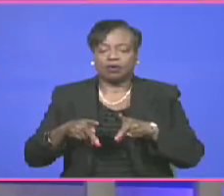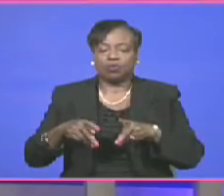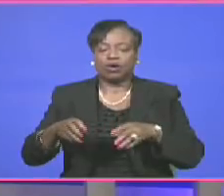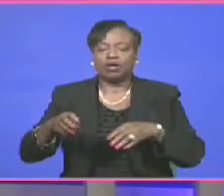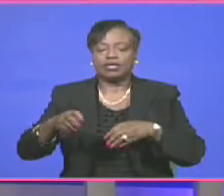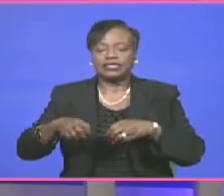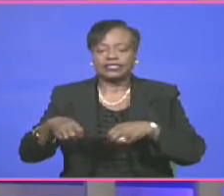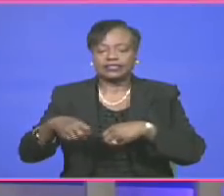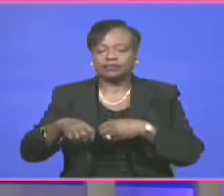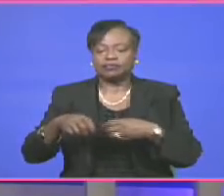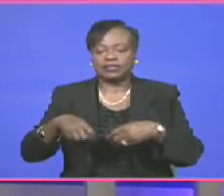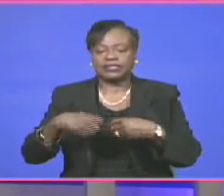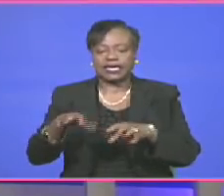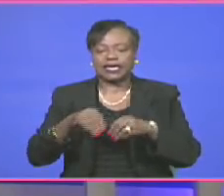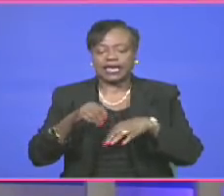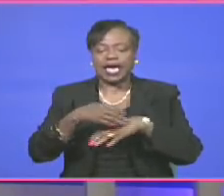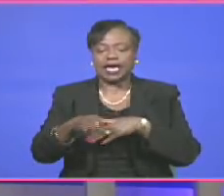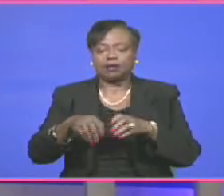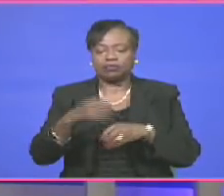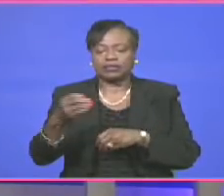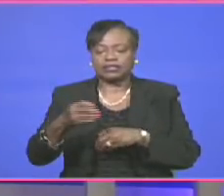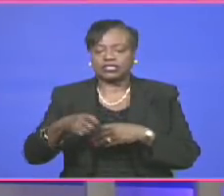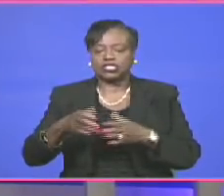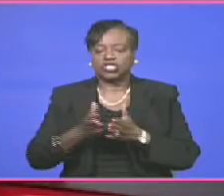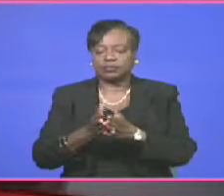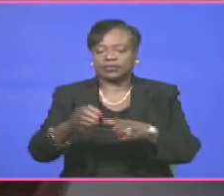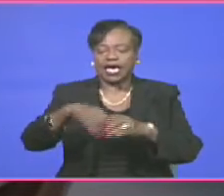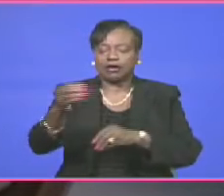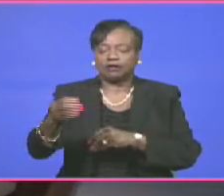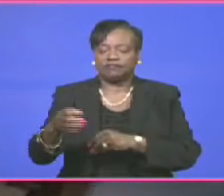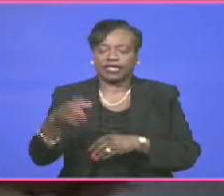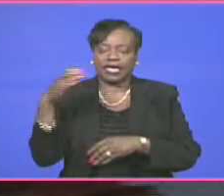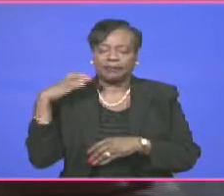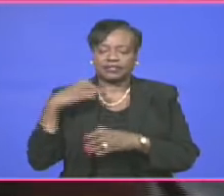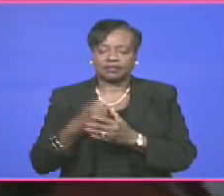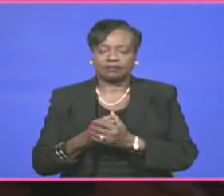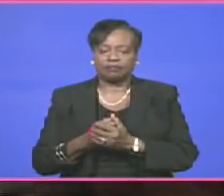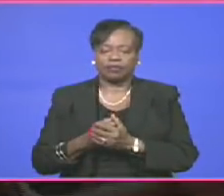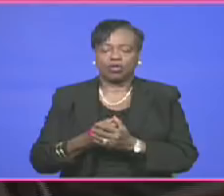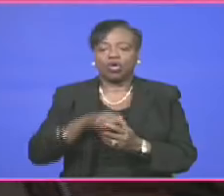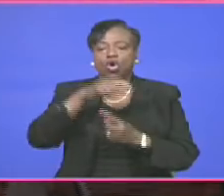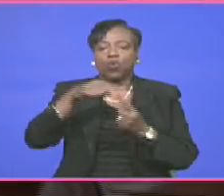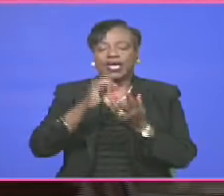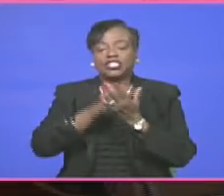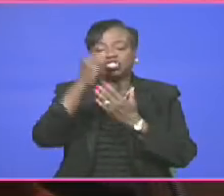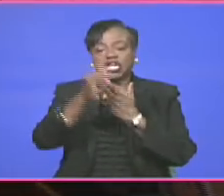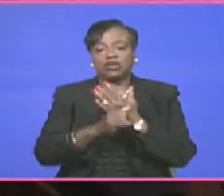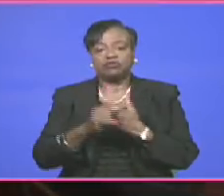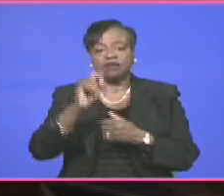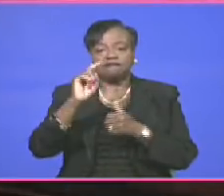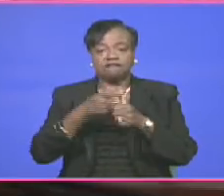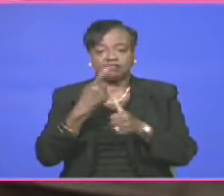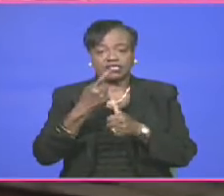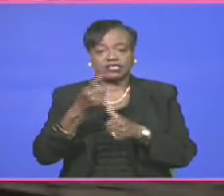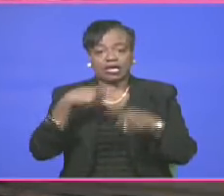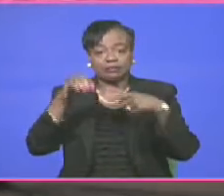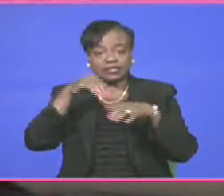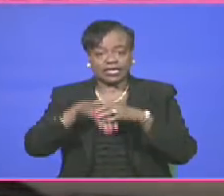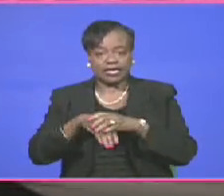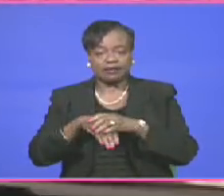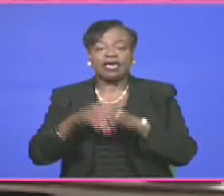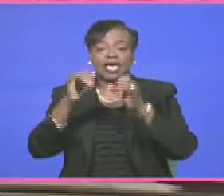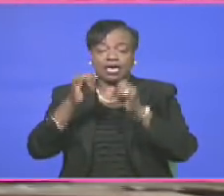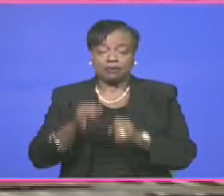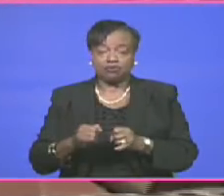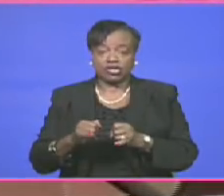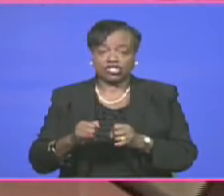repatriation exercises. Keishla Adderley has this update. When January 1st rolls in, immigration officials hope to have